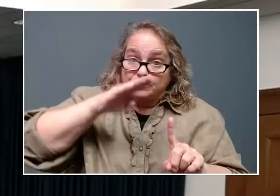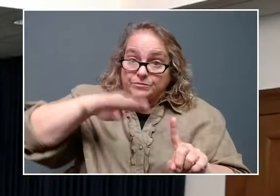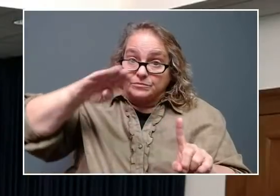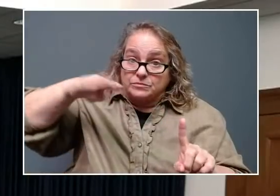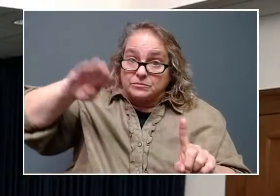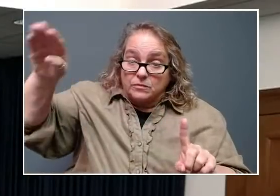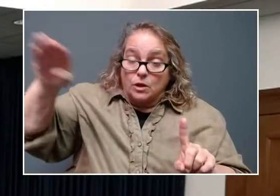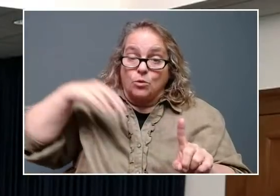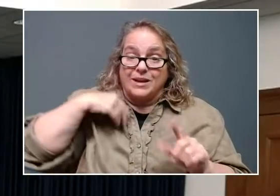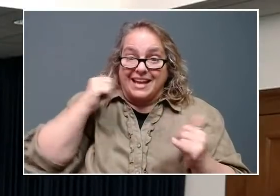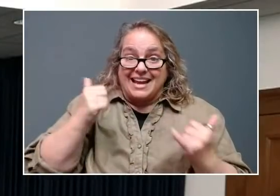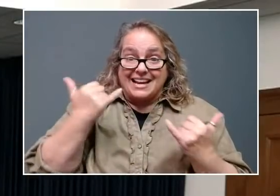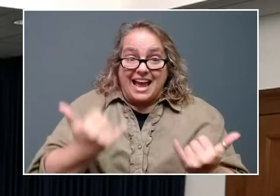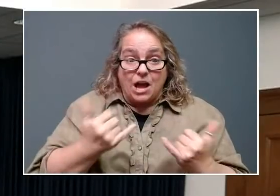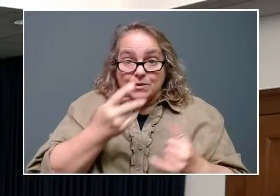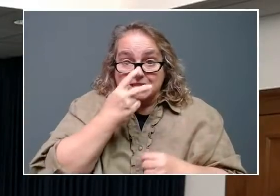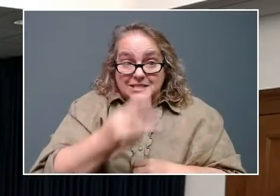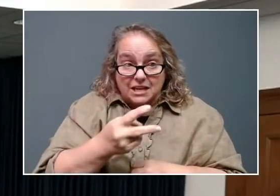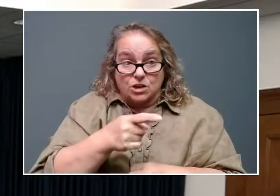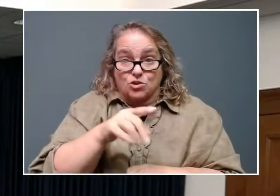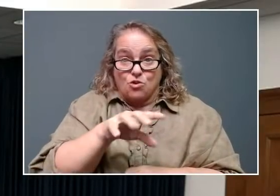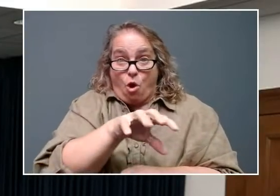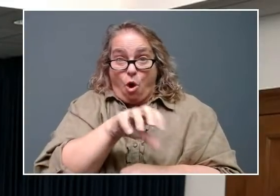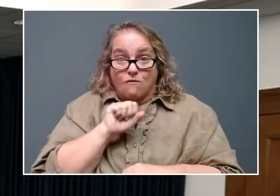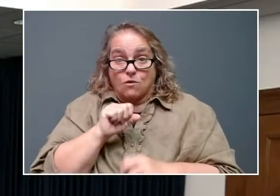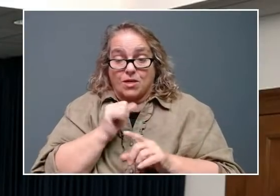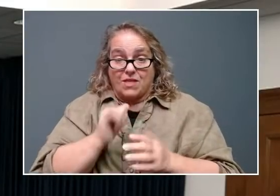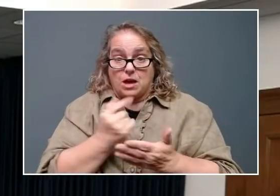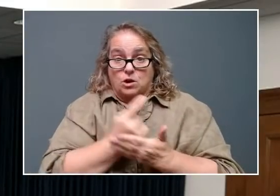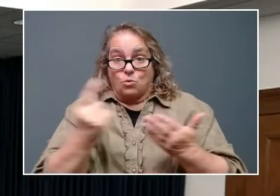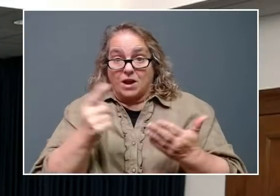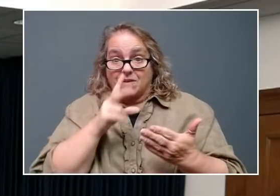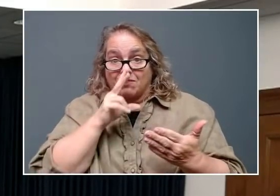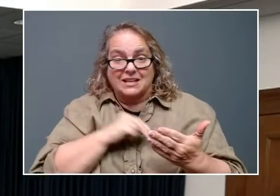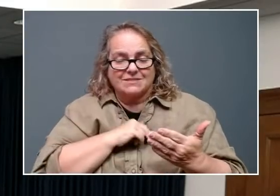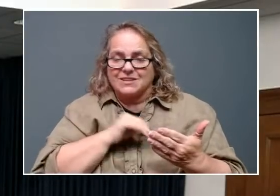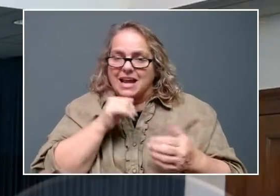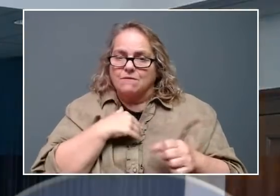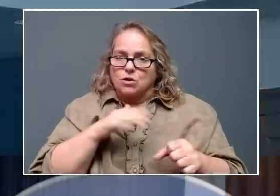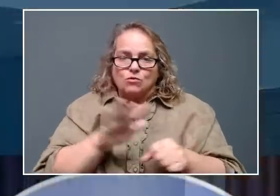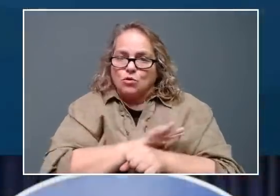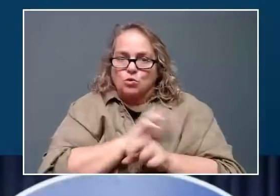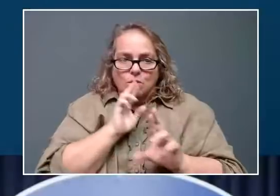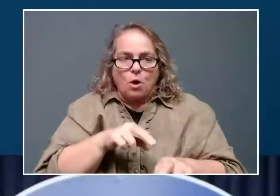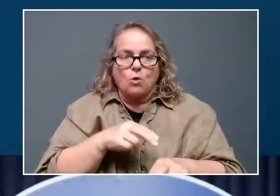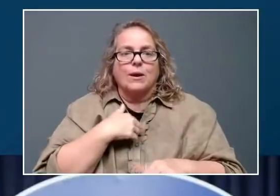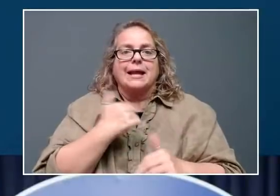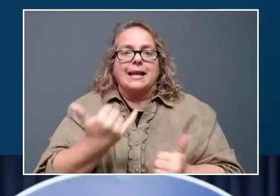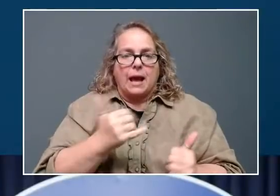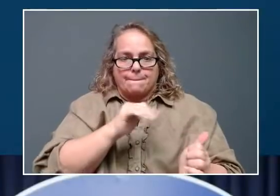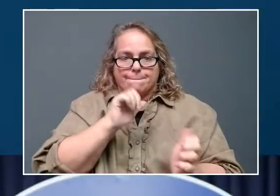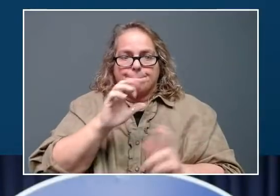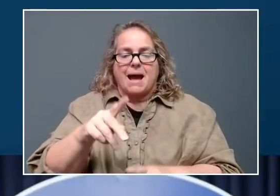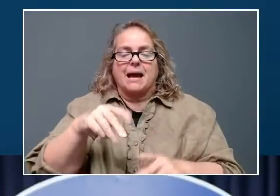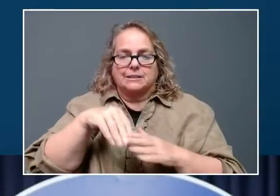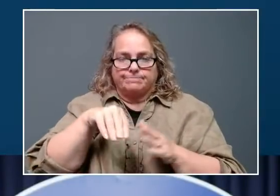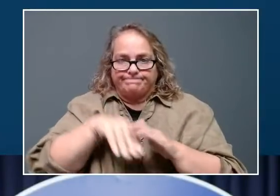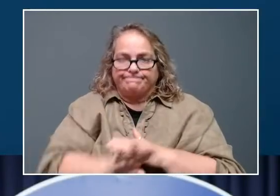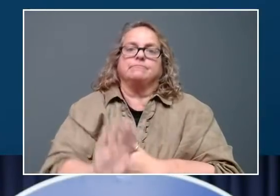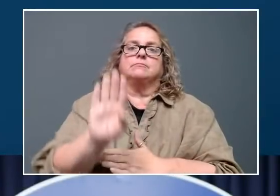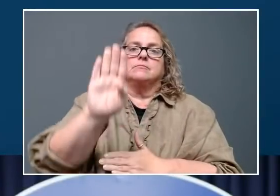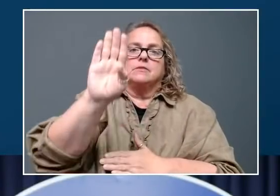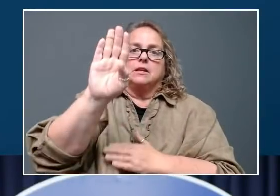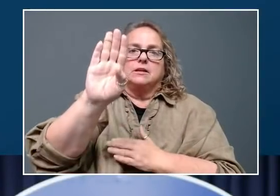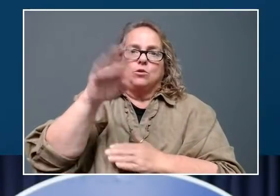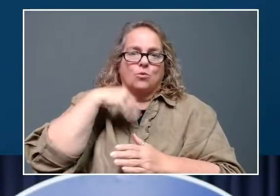of Thanksgiving where we didn't have full reporting, we are back in an escalation. We are at the highest point we have